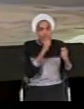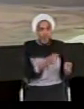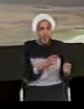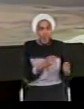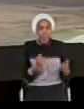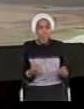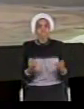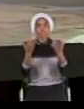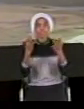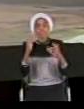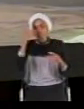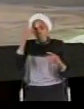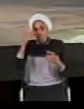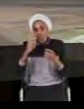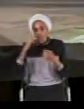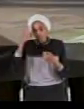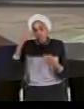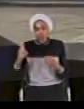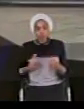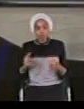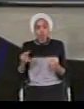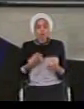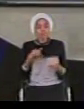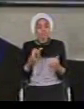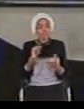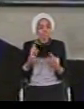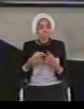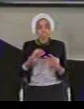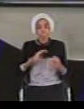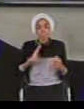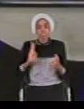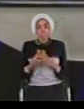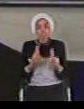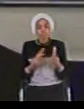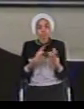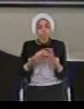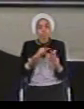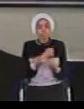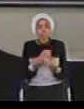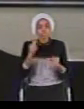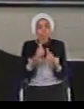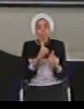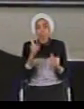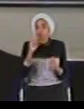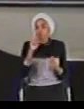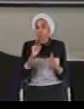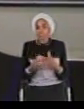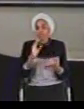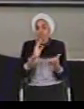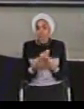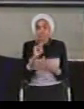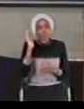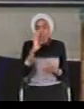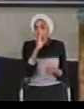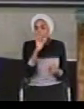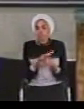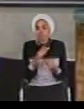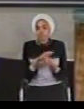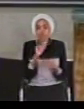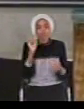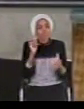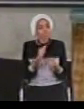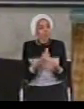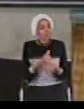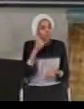will to save everyone that believes will be fulfilled. The confirmation of that grace